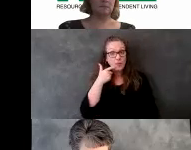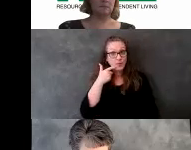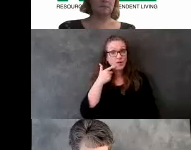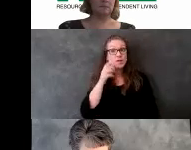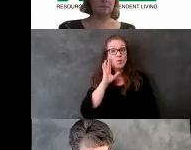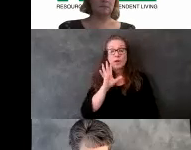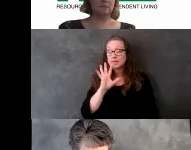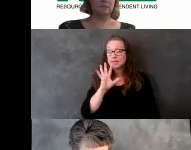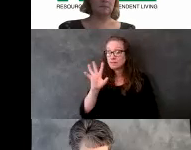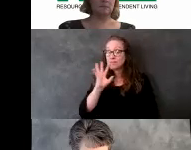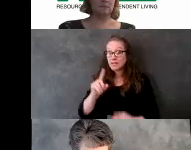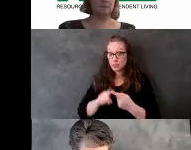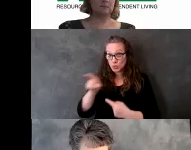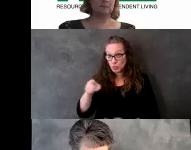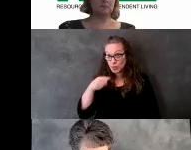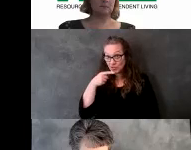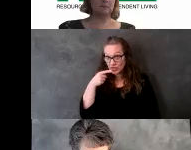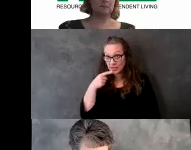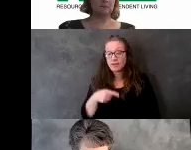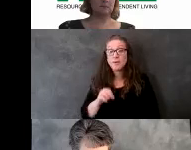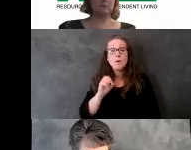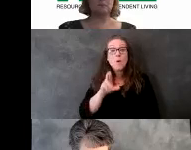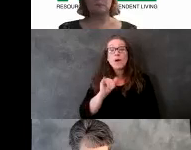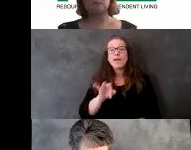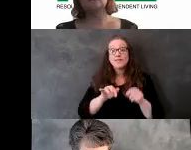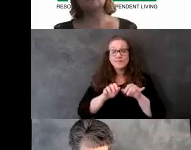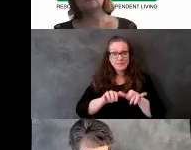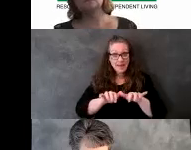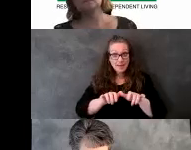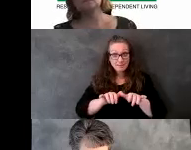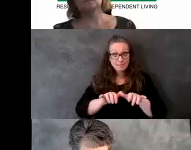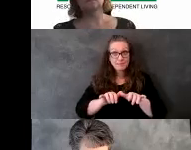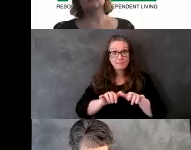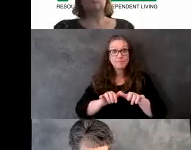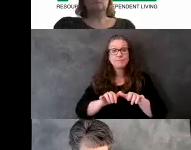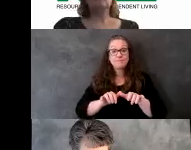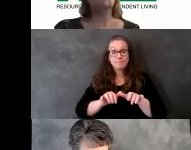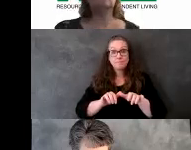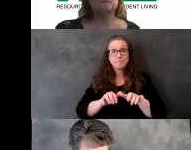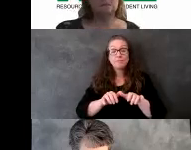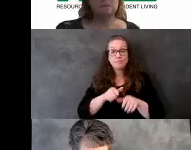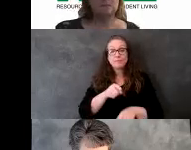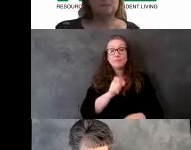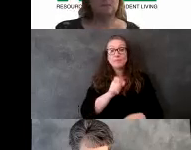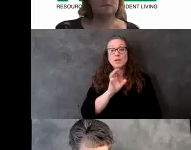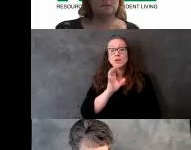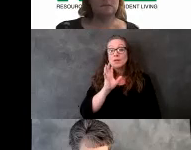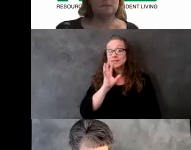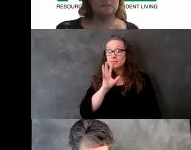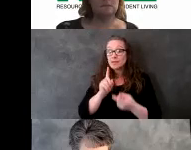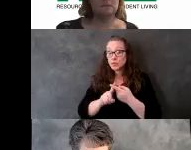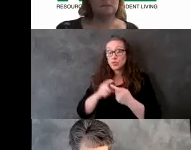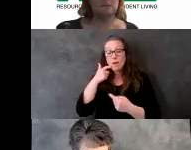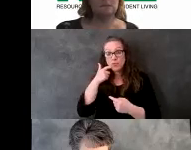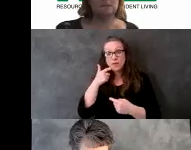the hearing caller. Or if they're using a text telephone, you will speak to the operator will type, the